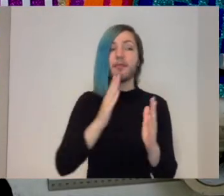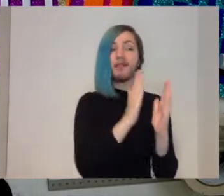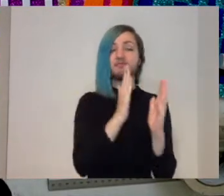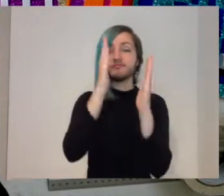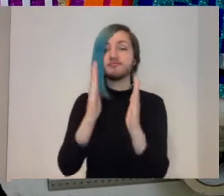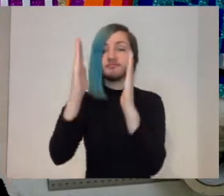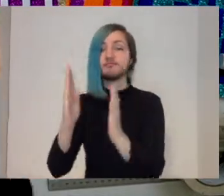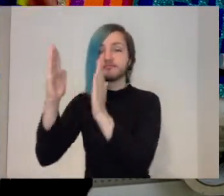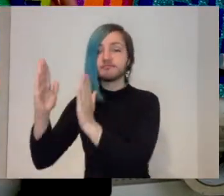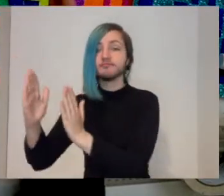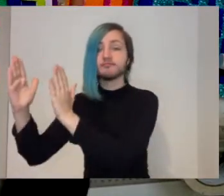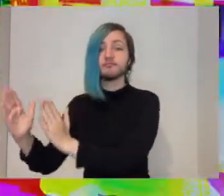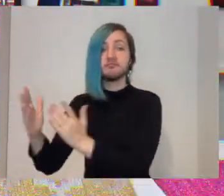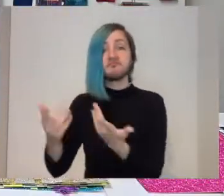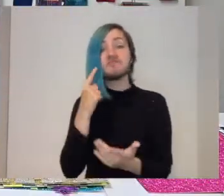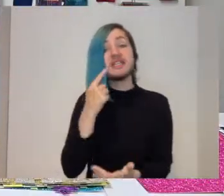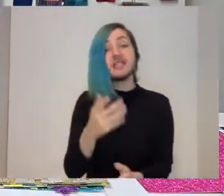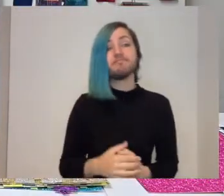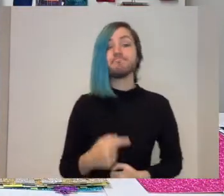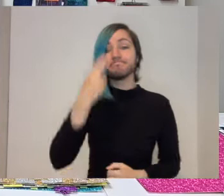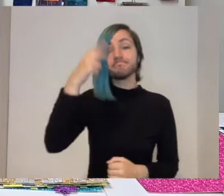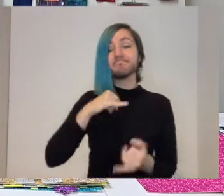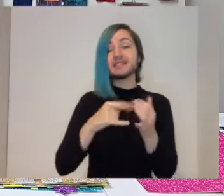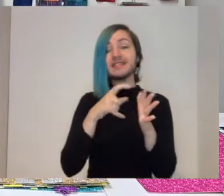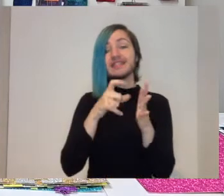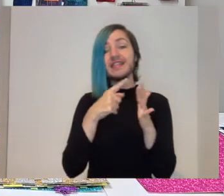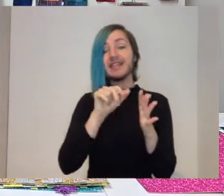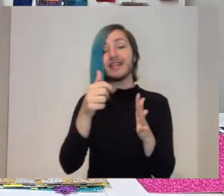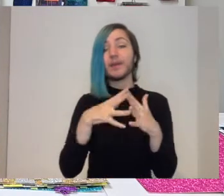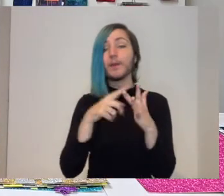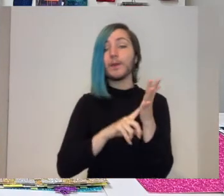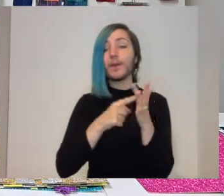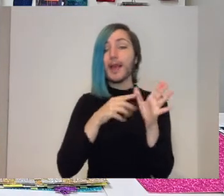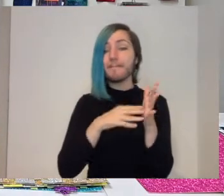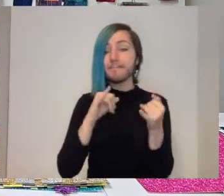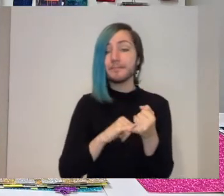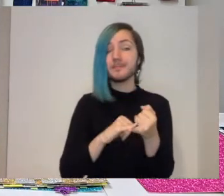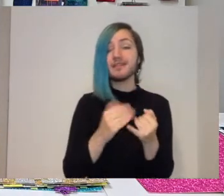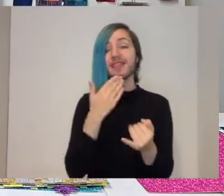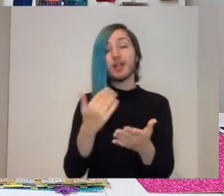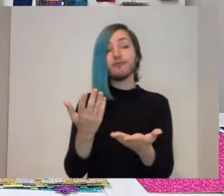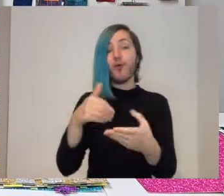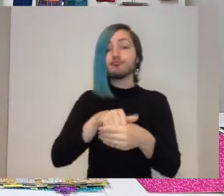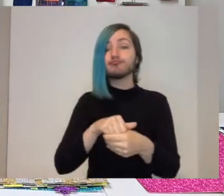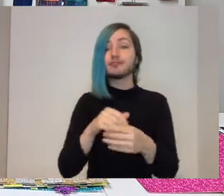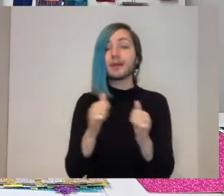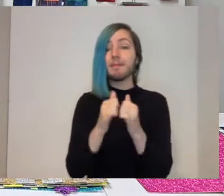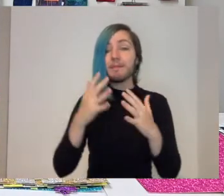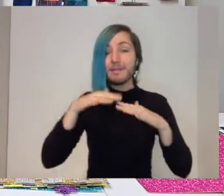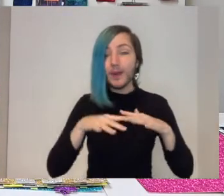easy to do that one as well. I'm Sadie Williams, and thank you for joining me. Paper weaving, here's my